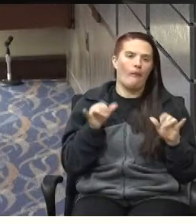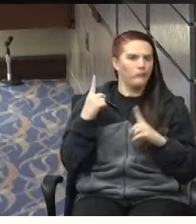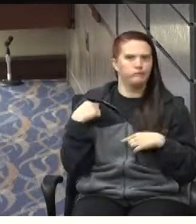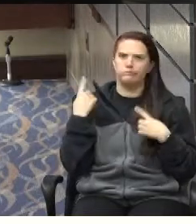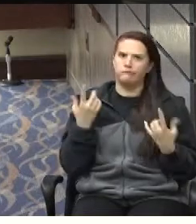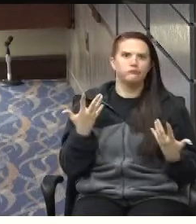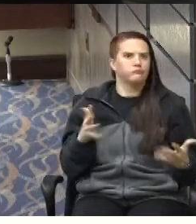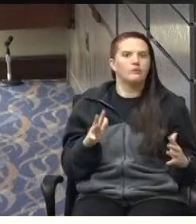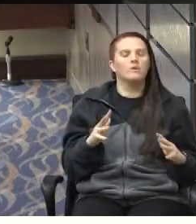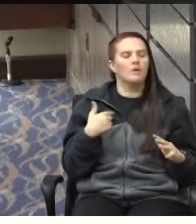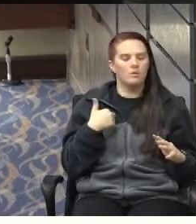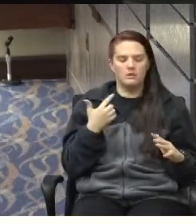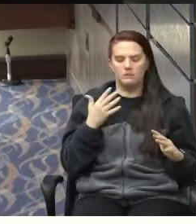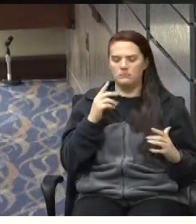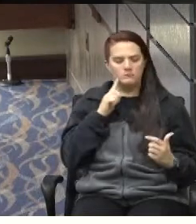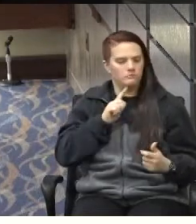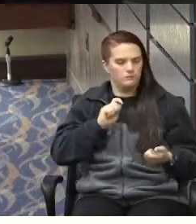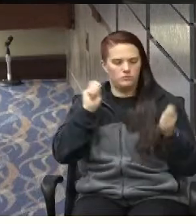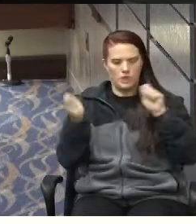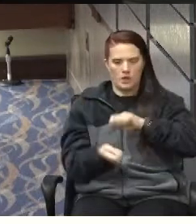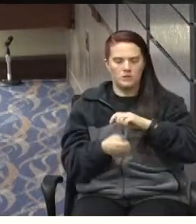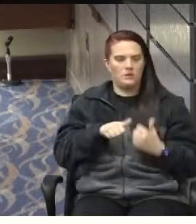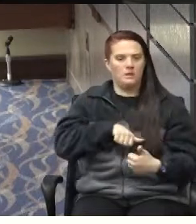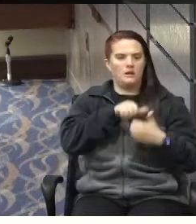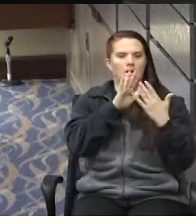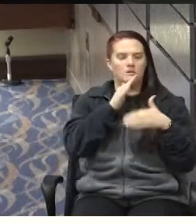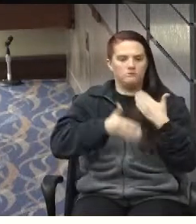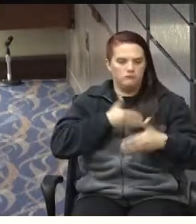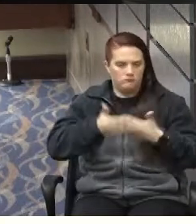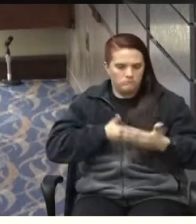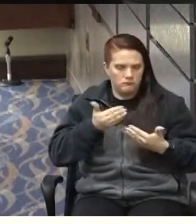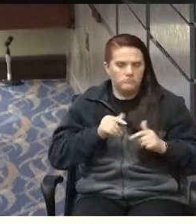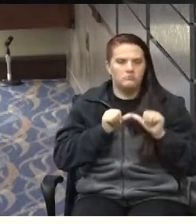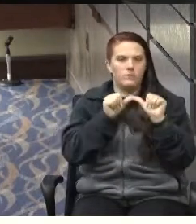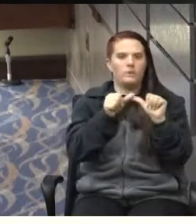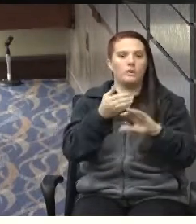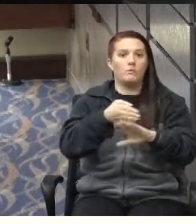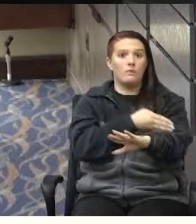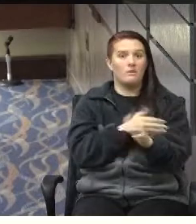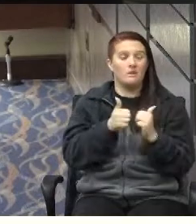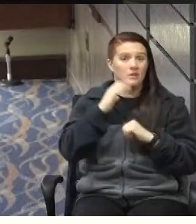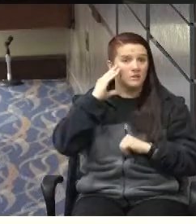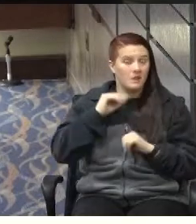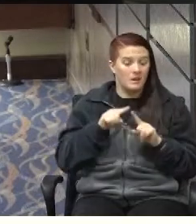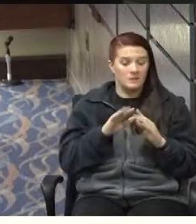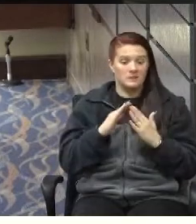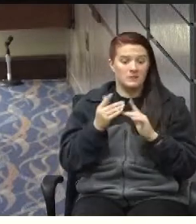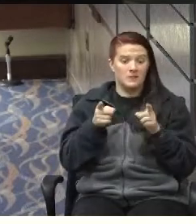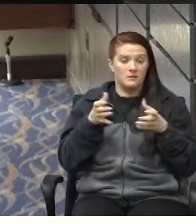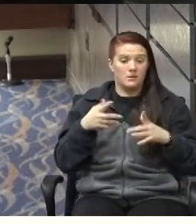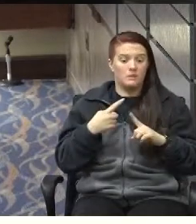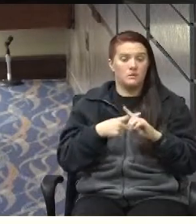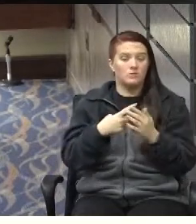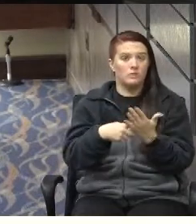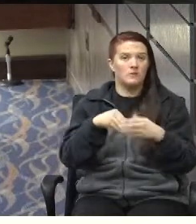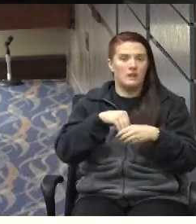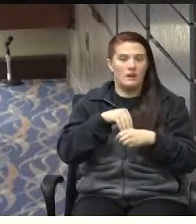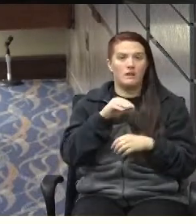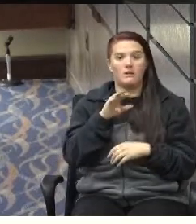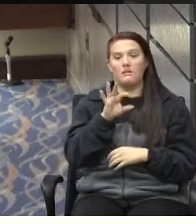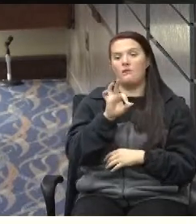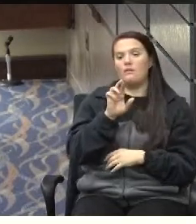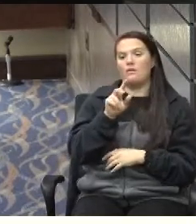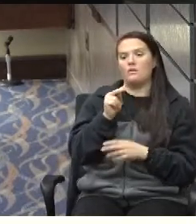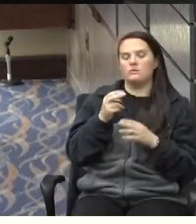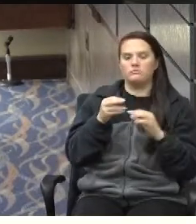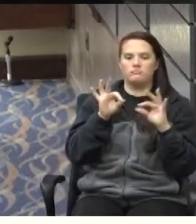and replace it with a progressive approach to continuous improvement. With experience as a city manager and consultant in a Fortune 500